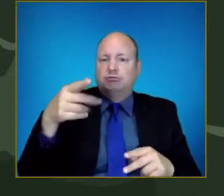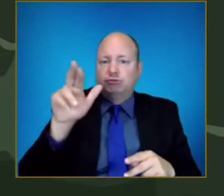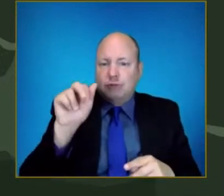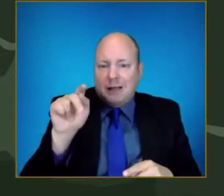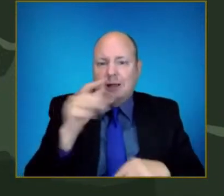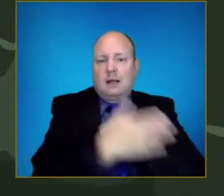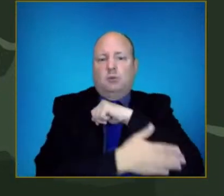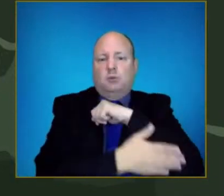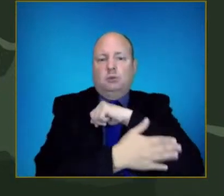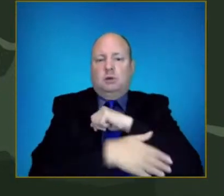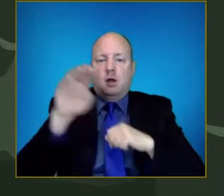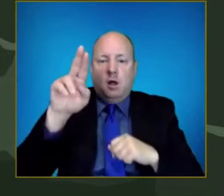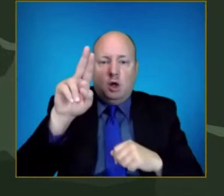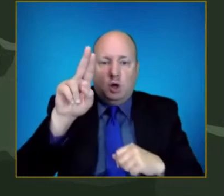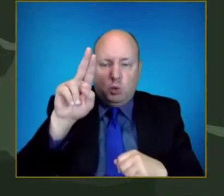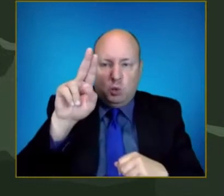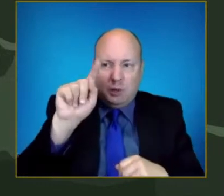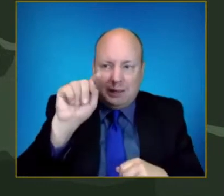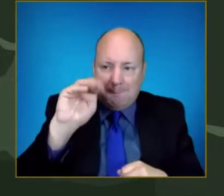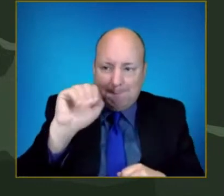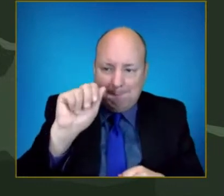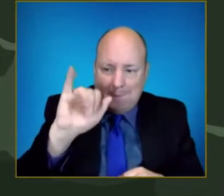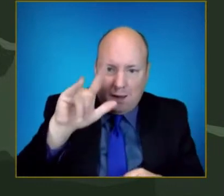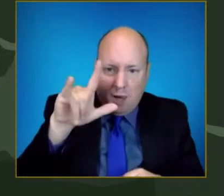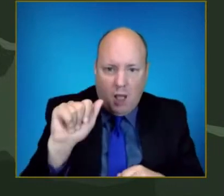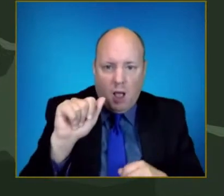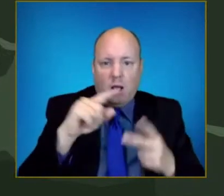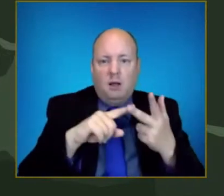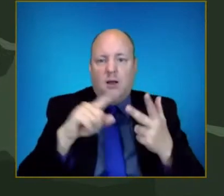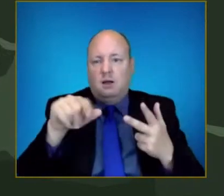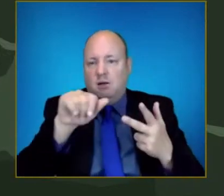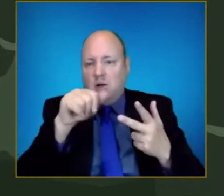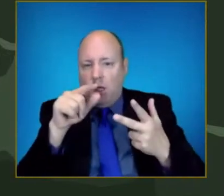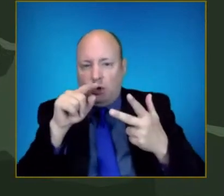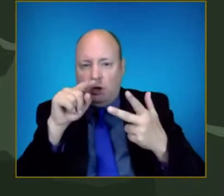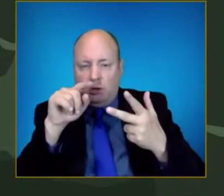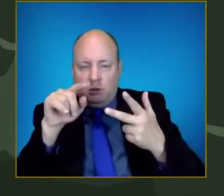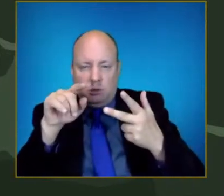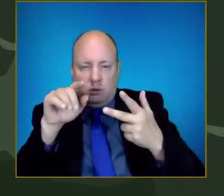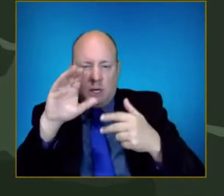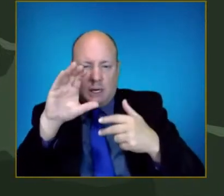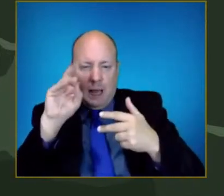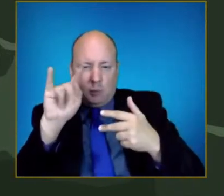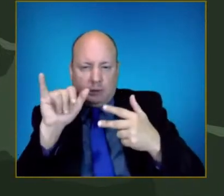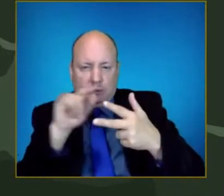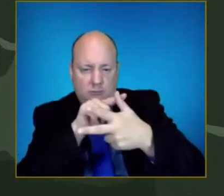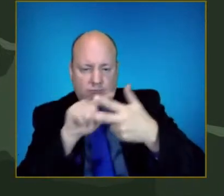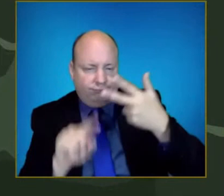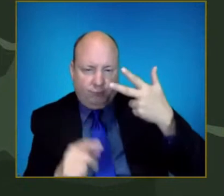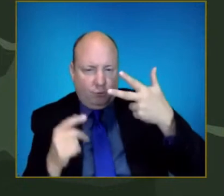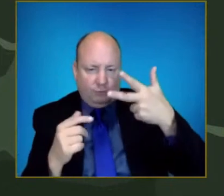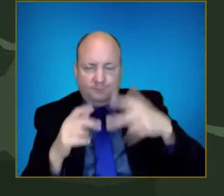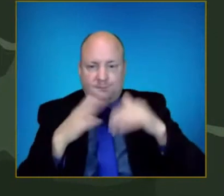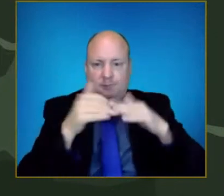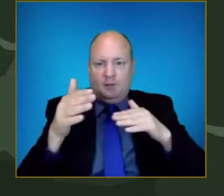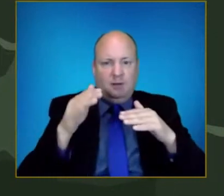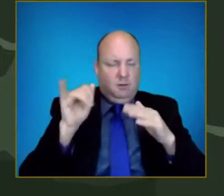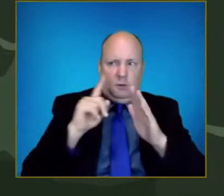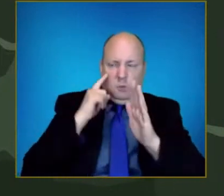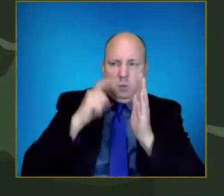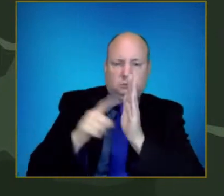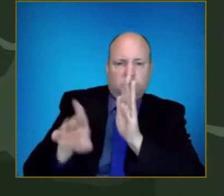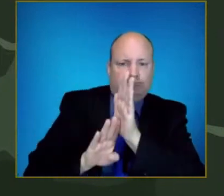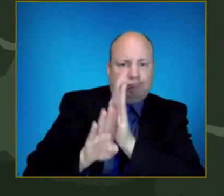Wallola, places like that that are really spiking. And they're basically being buried in the overall numbers by good numbers in